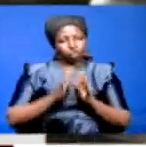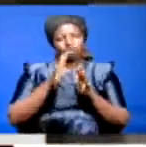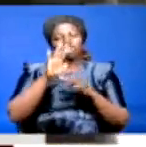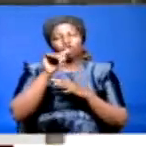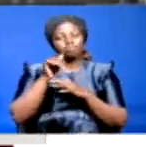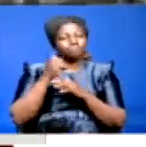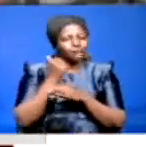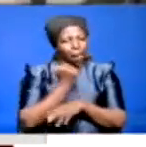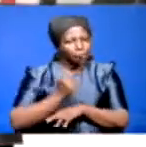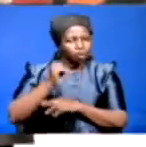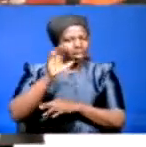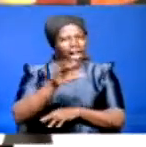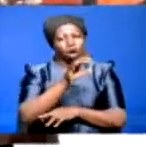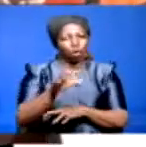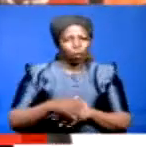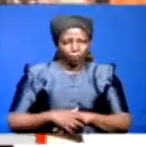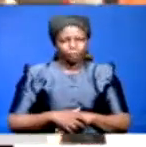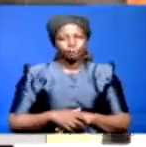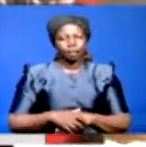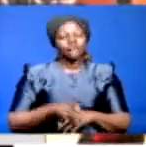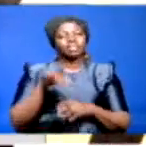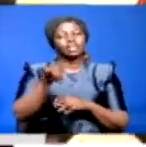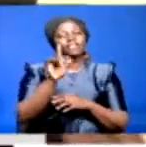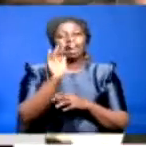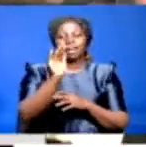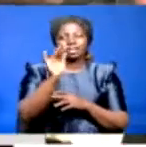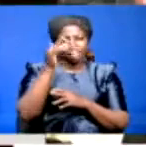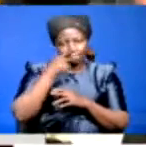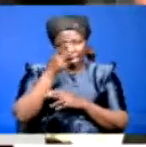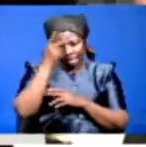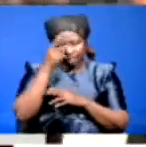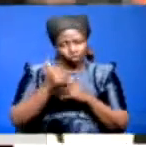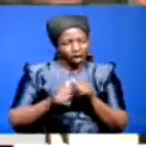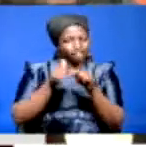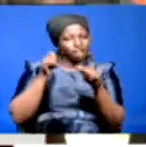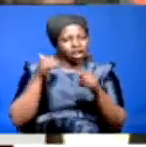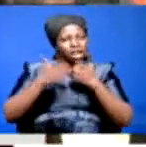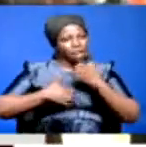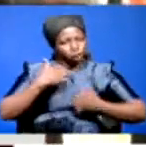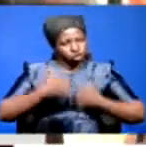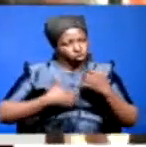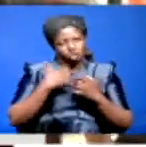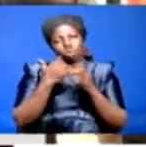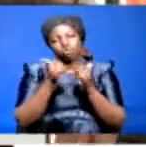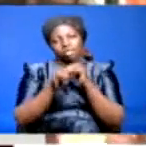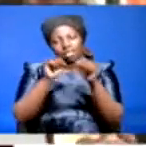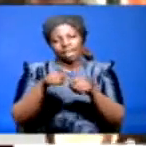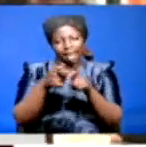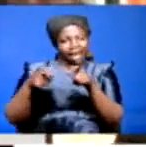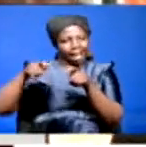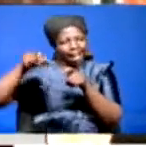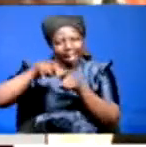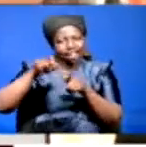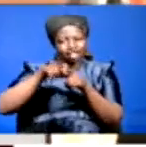also a counselor and psychologist, calls on parents to avoid emotional appeals that may only add to the troubled alcoholic's feelings of